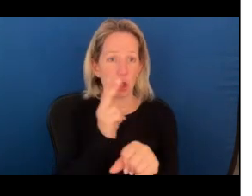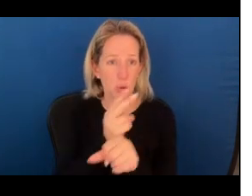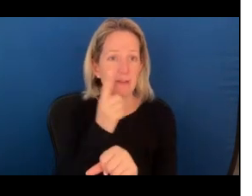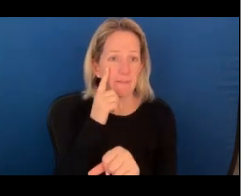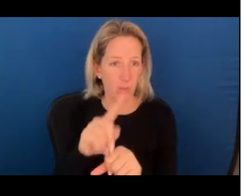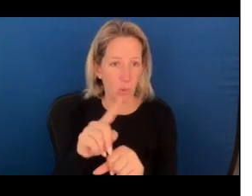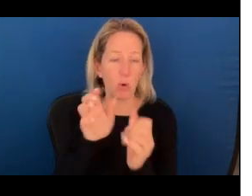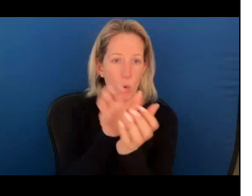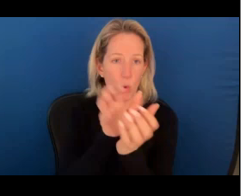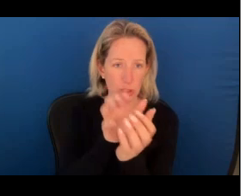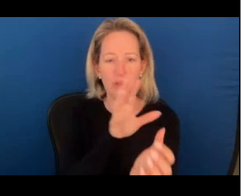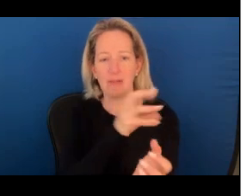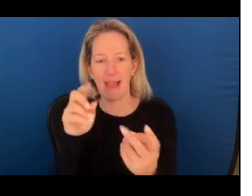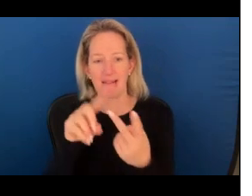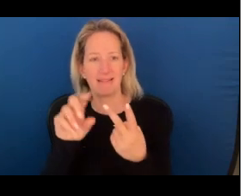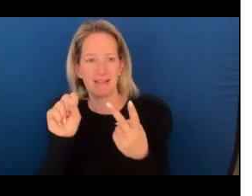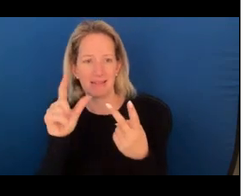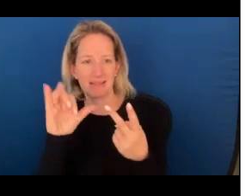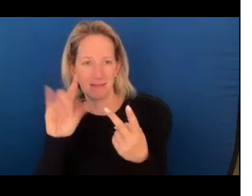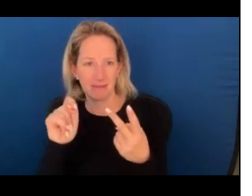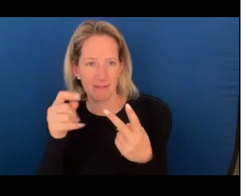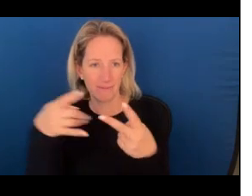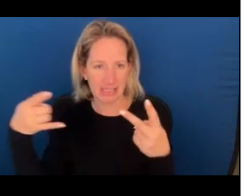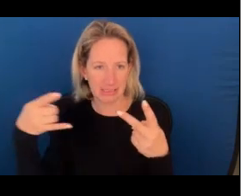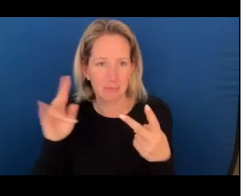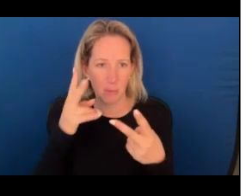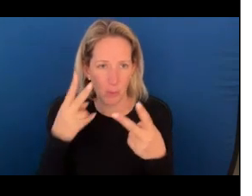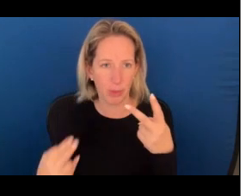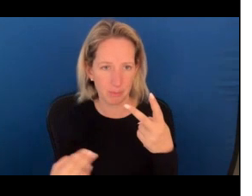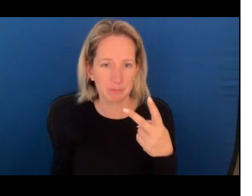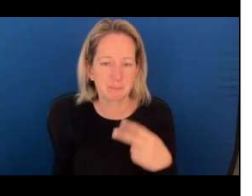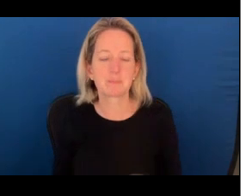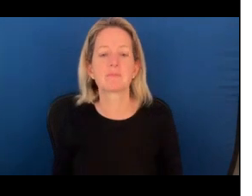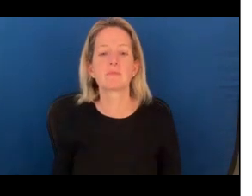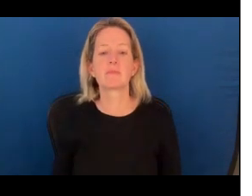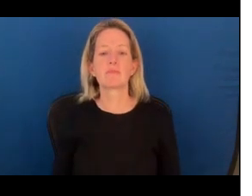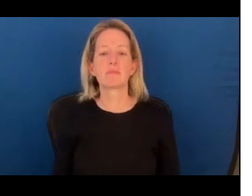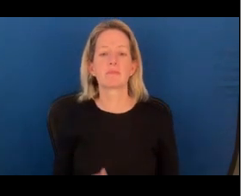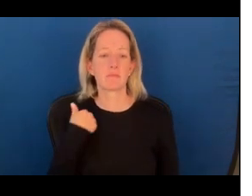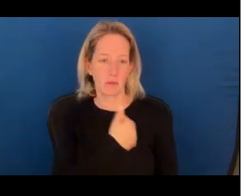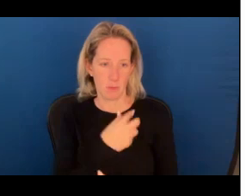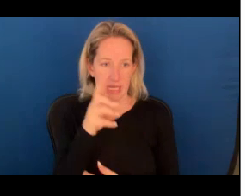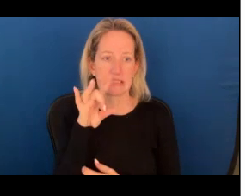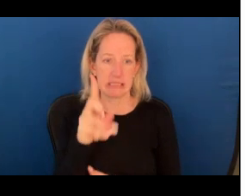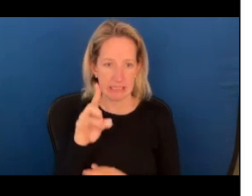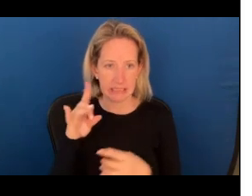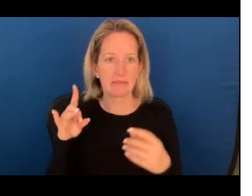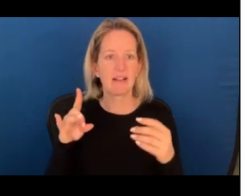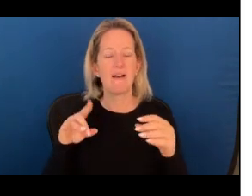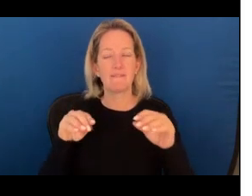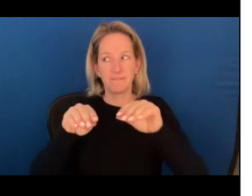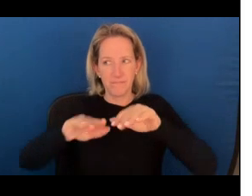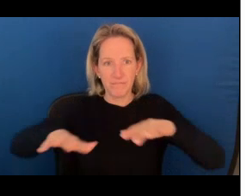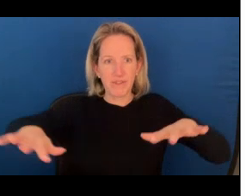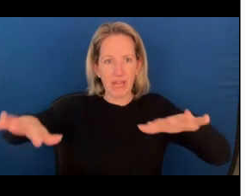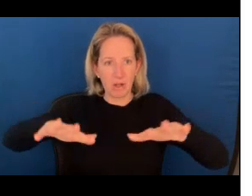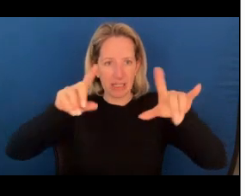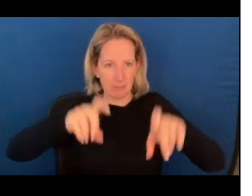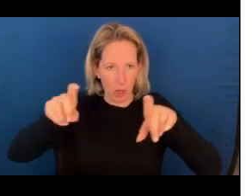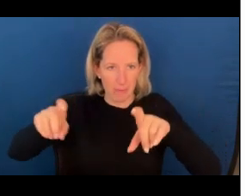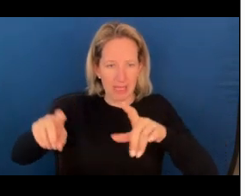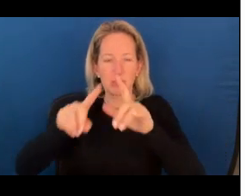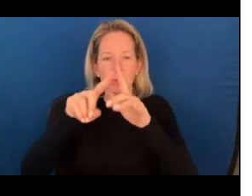silt fencing. Next. So we went about this by conducting a field experiment to test degradation